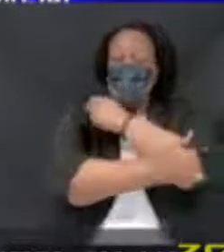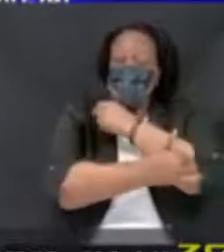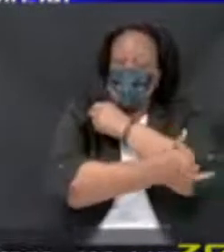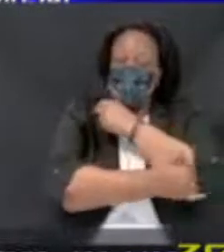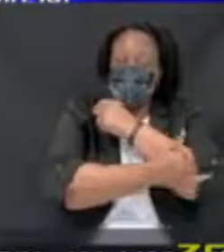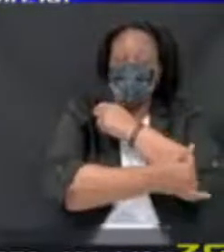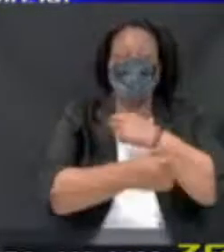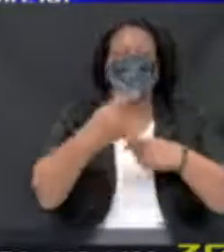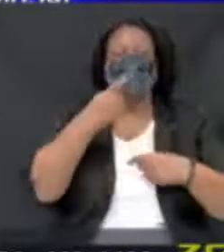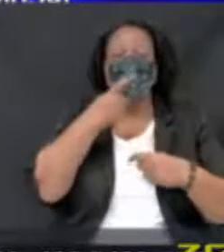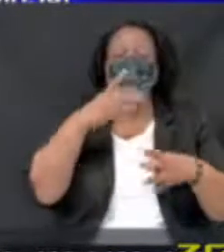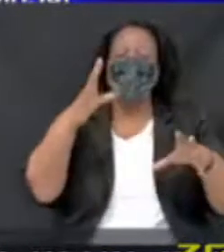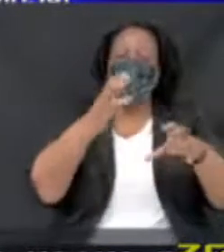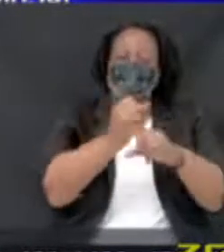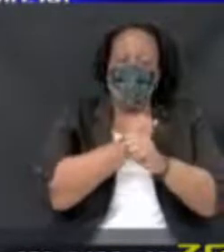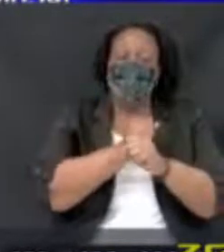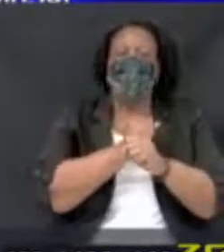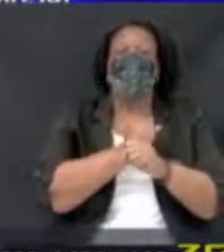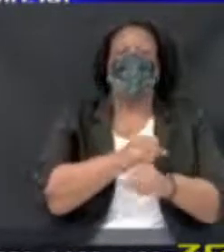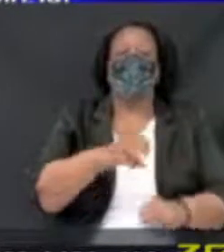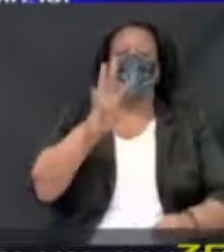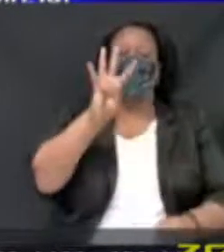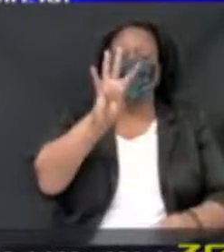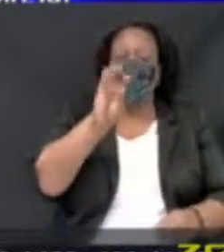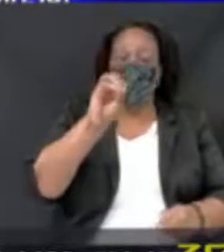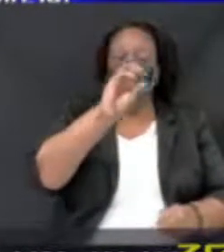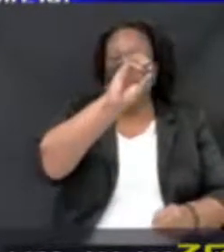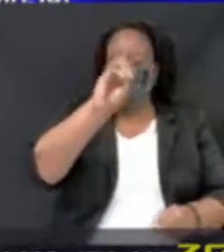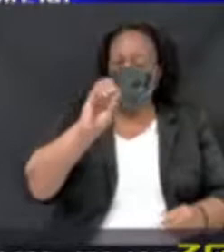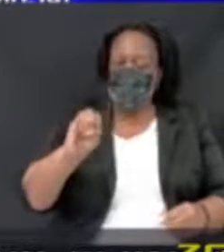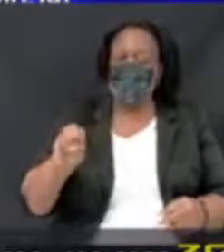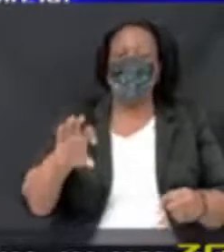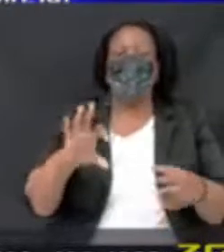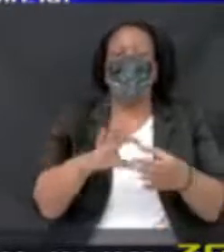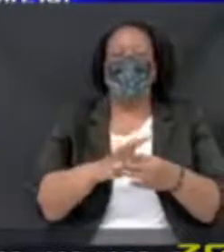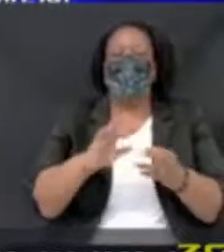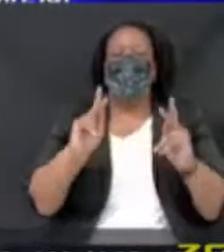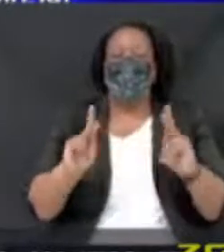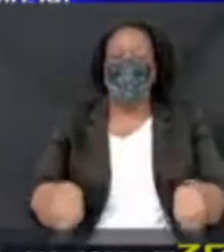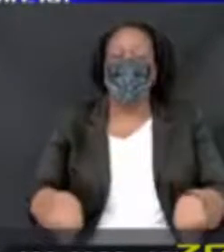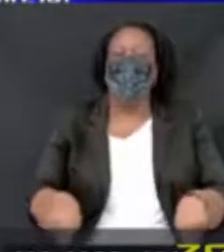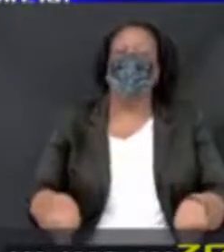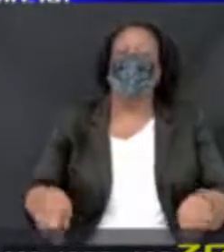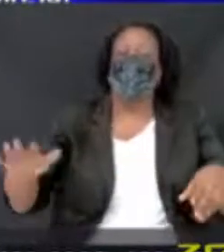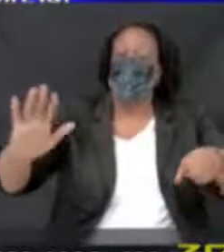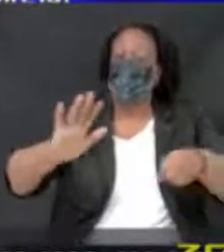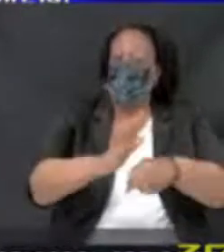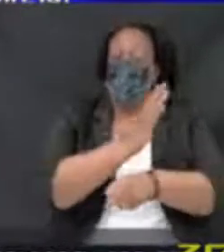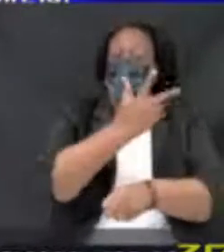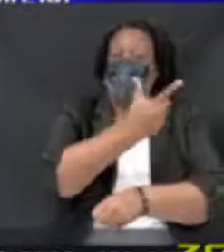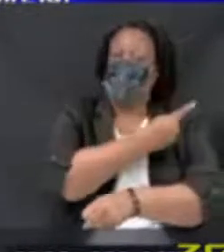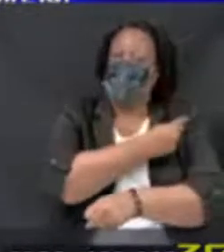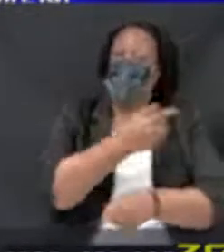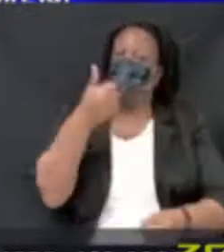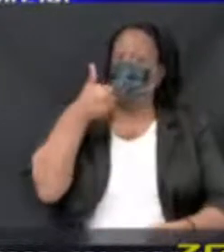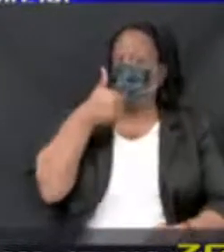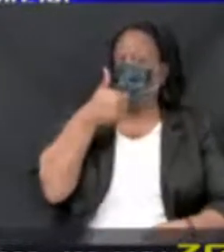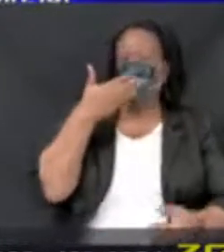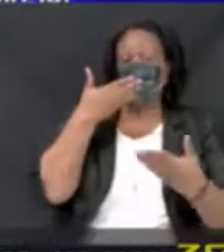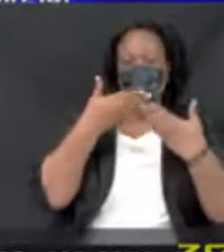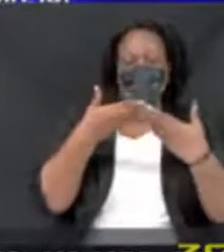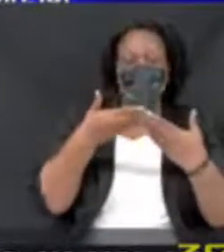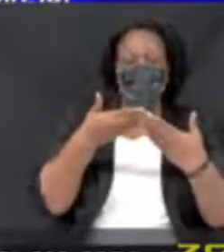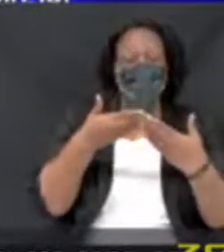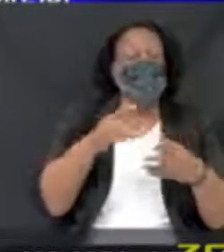World Health Organization minimum threshold of 40% of its population fully vaccinated. But this is not enough